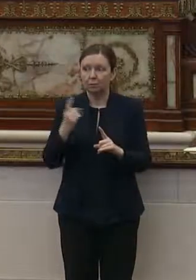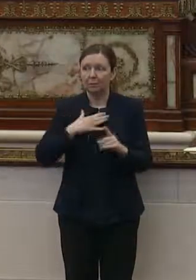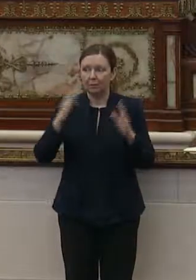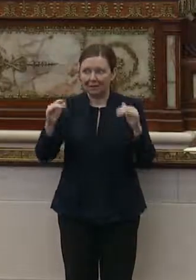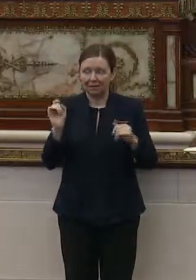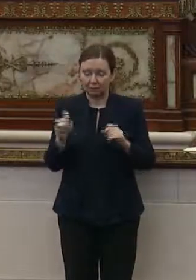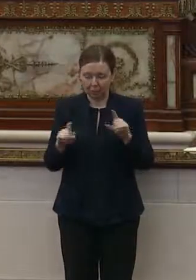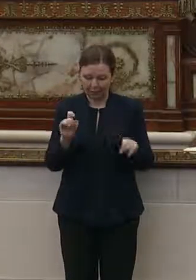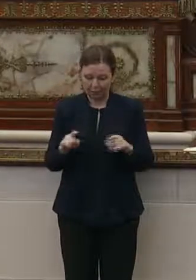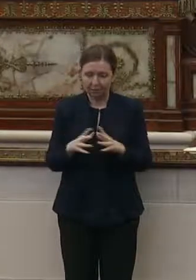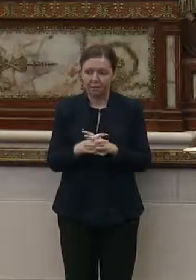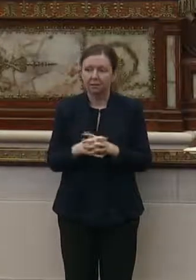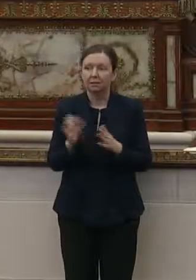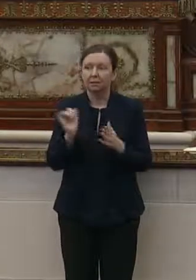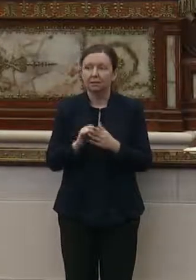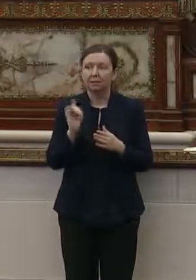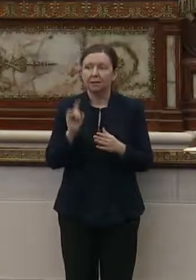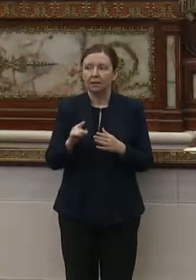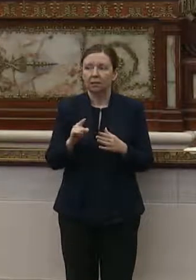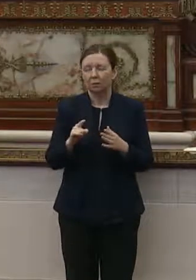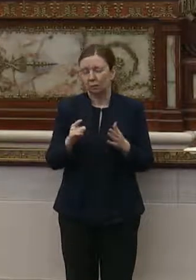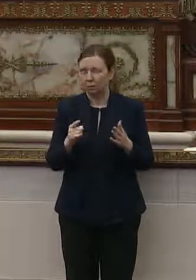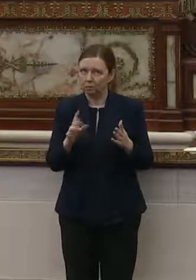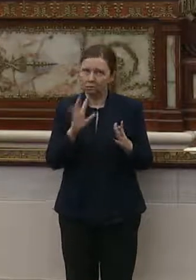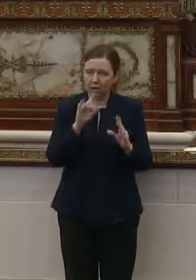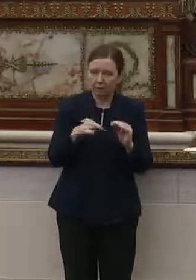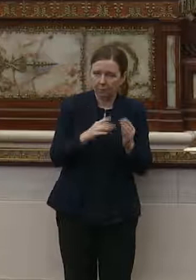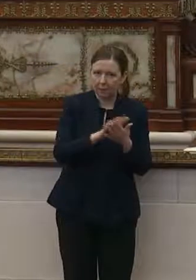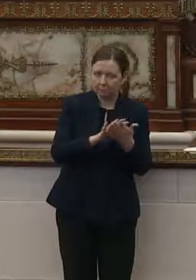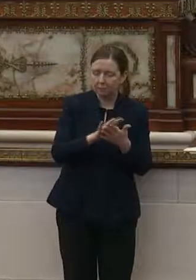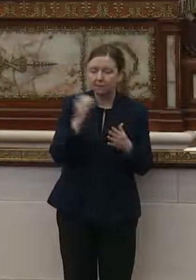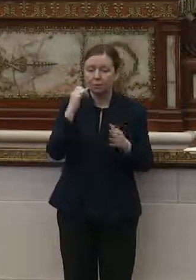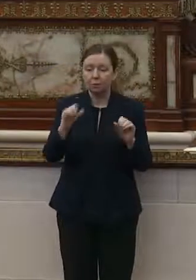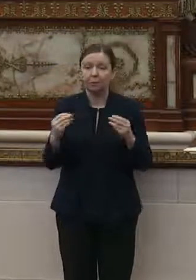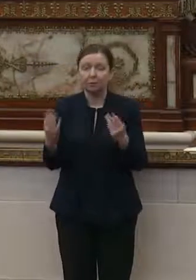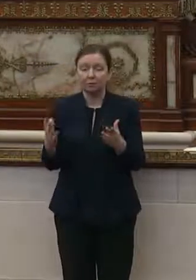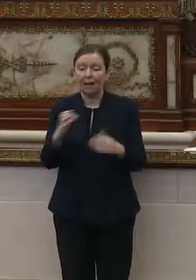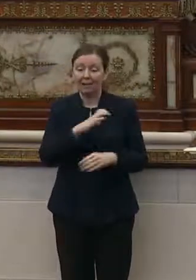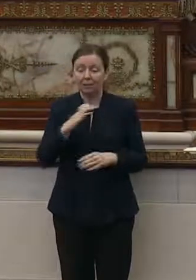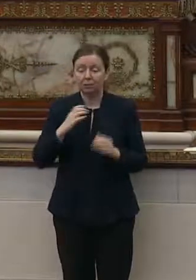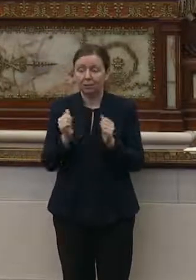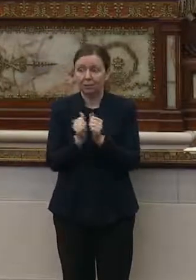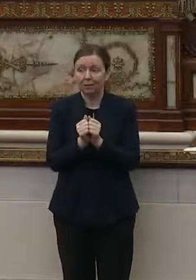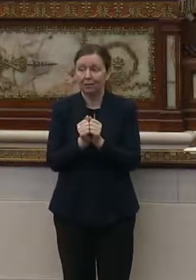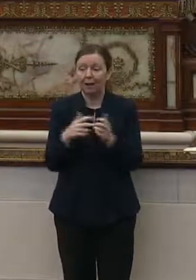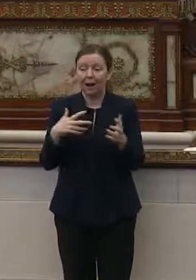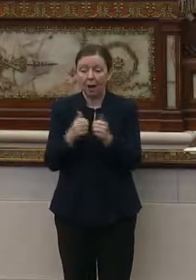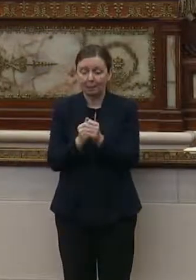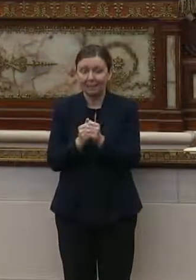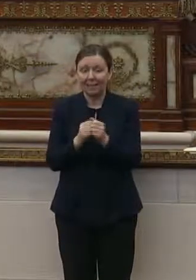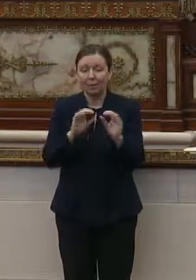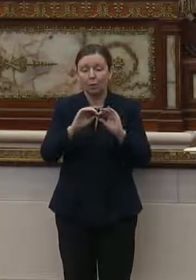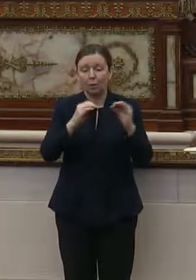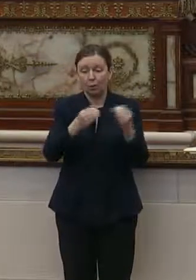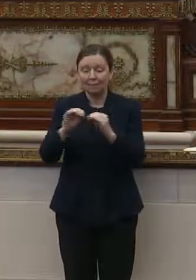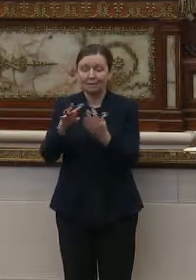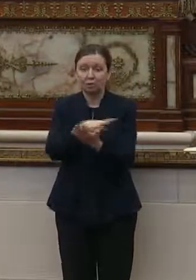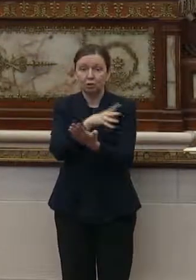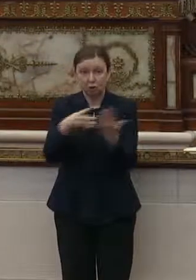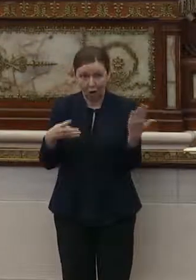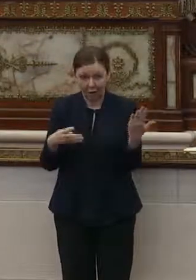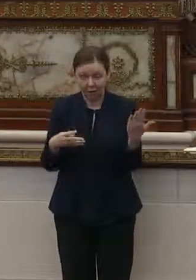next questions that you sort of alluded to. If you could provide council with an updated organizational